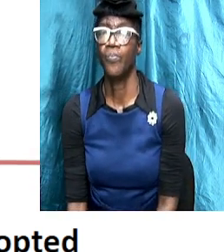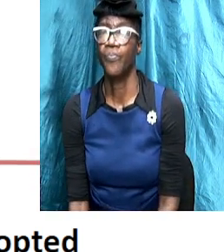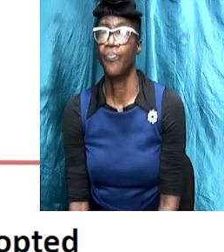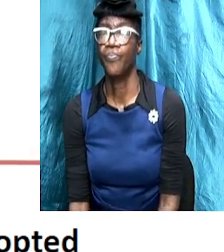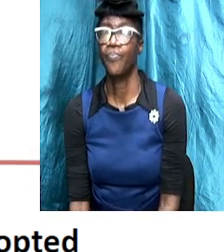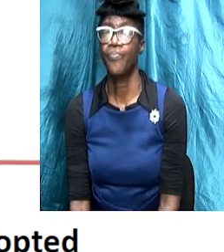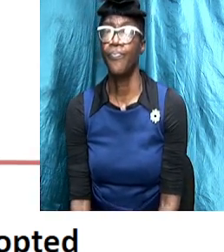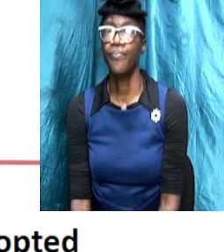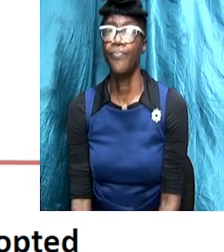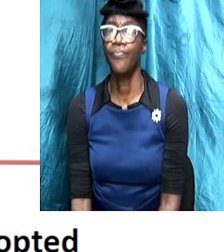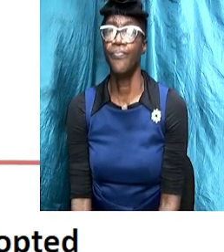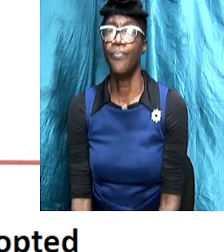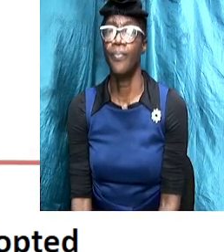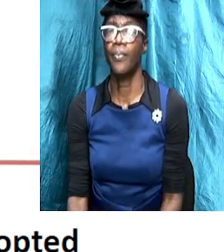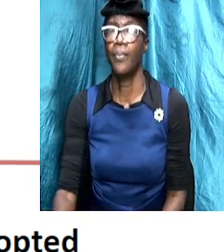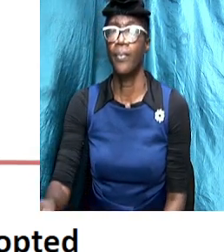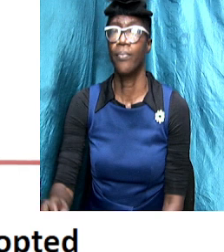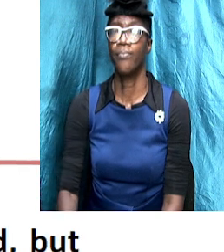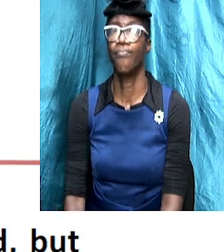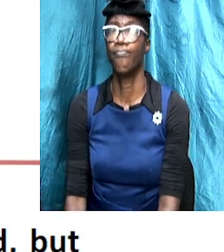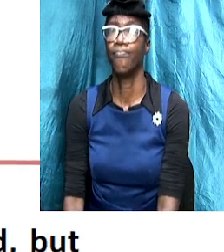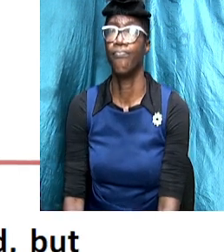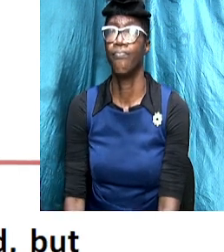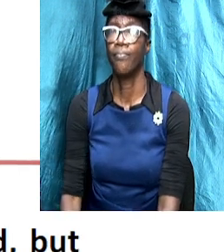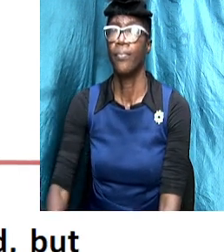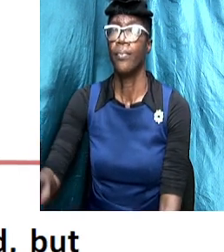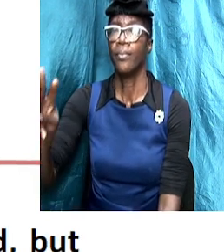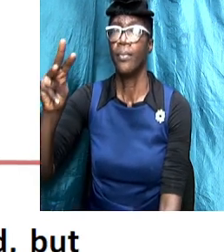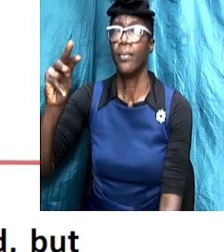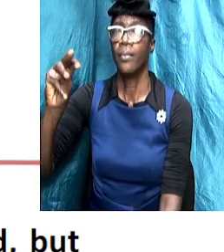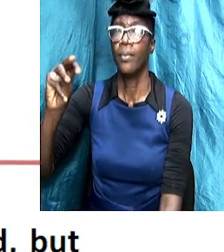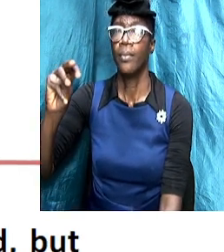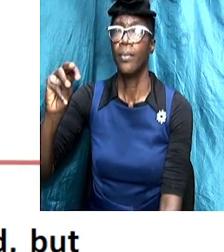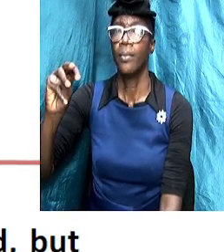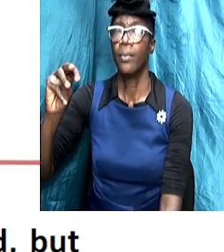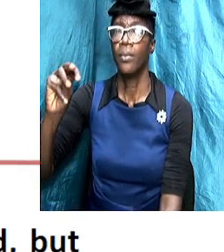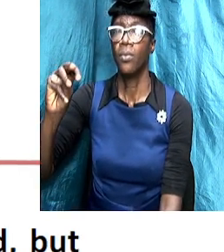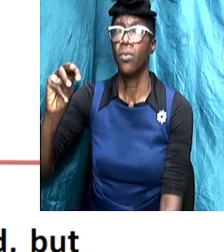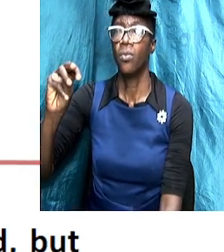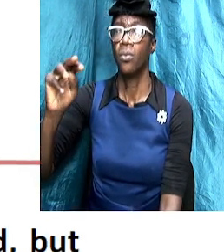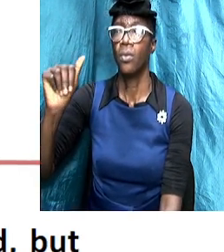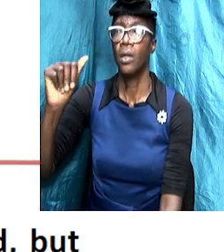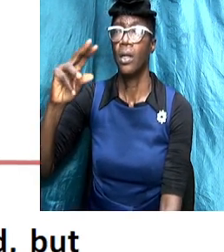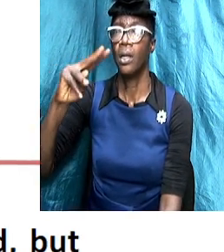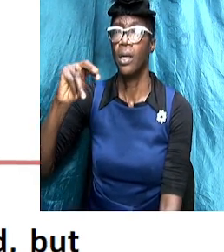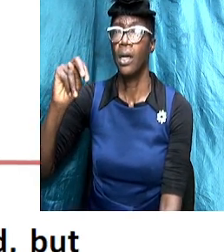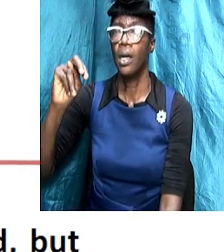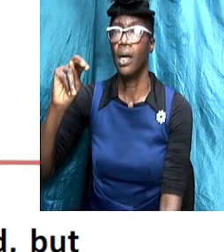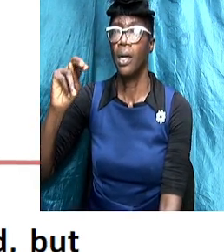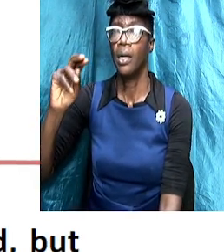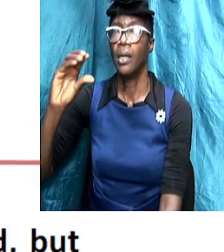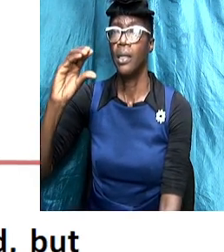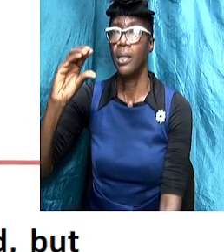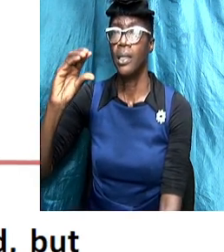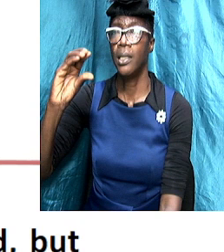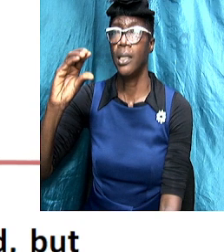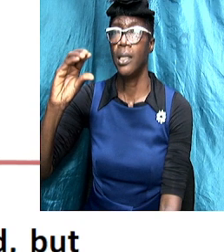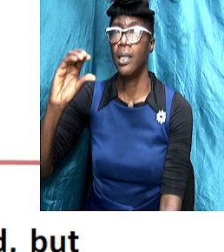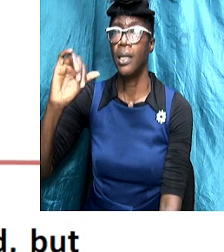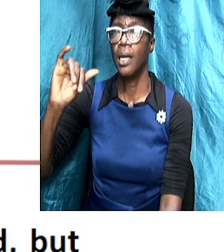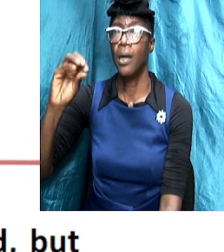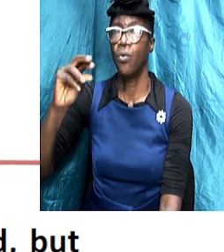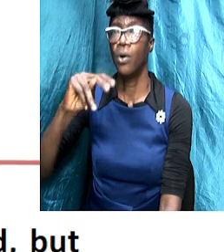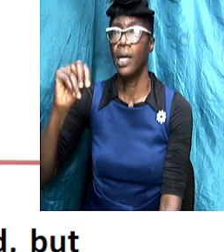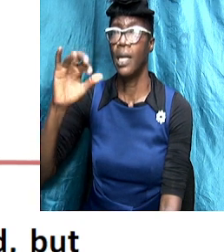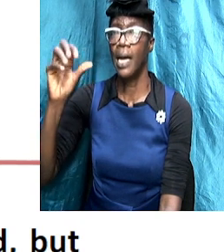Marcionism. And this guy was teaching you that, look here, the Jesus of the New Testament is not the Jehovah of the Old Testament. He was